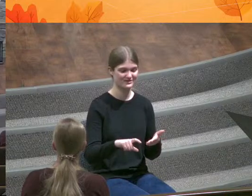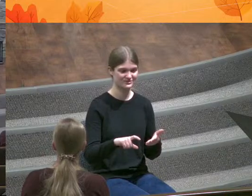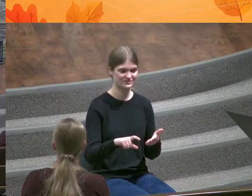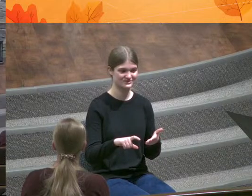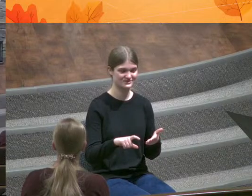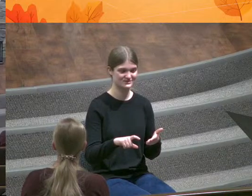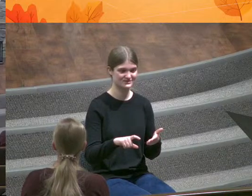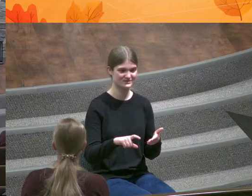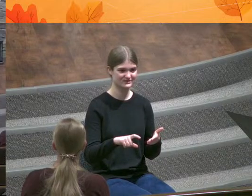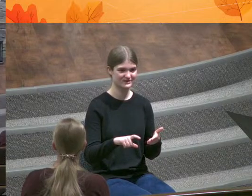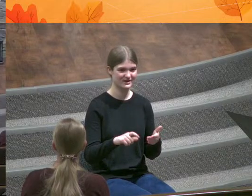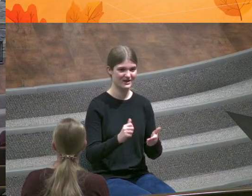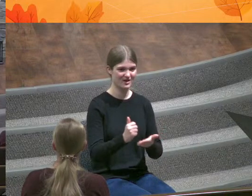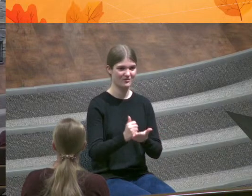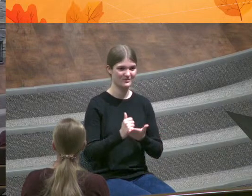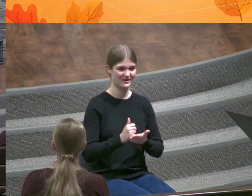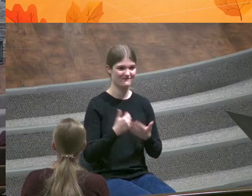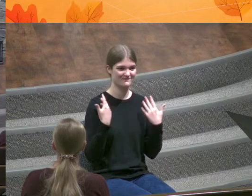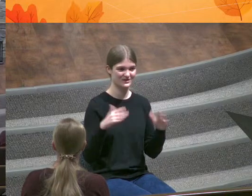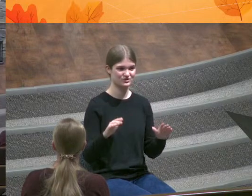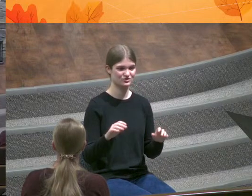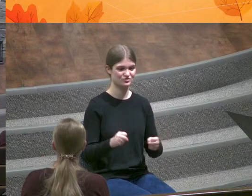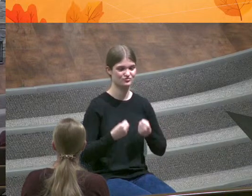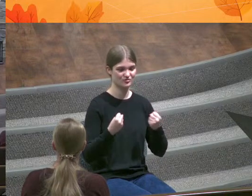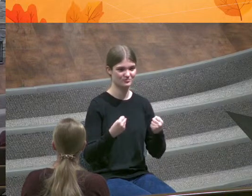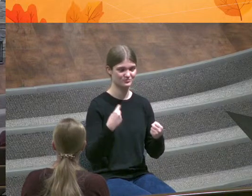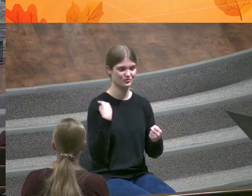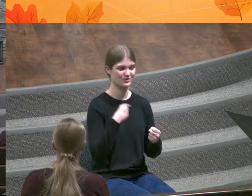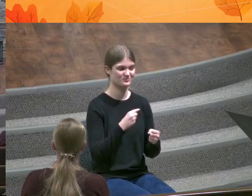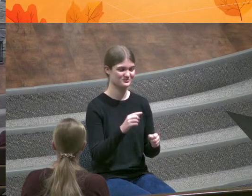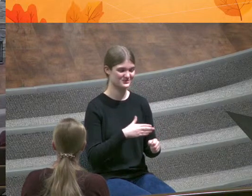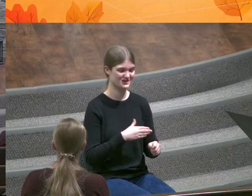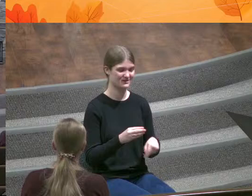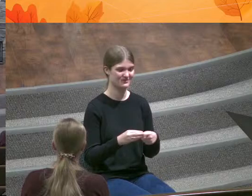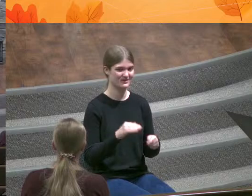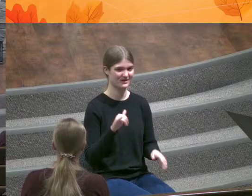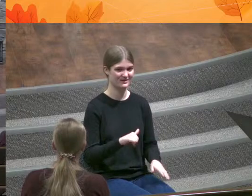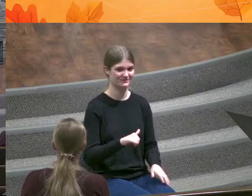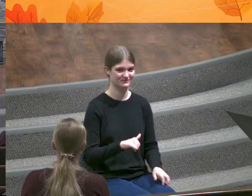Passages help me finish strong. So we're going to sing about that.